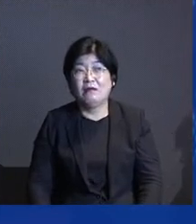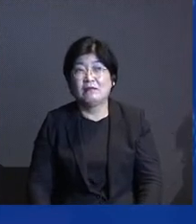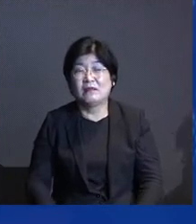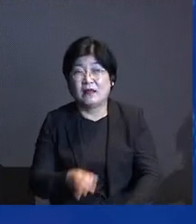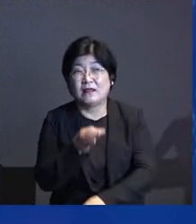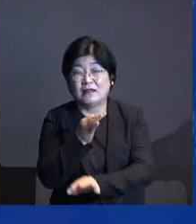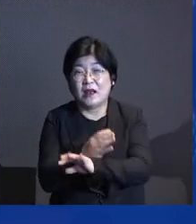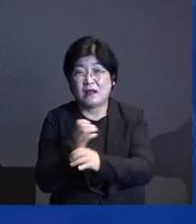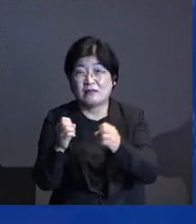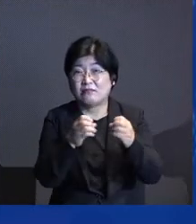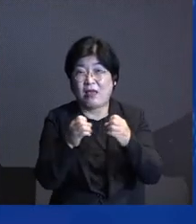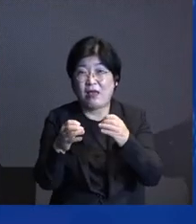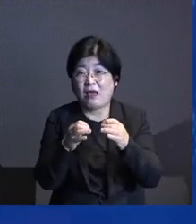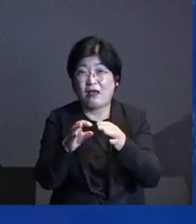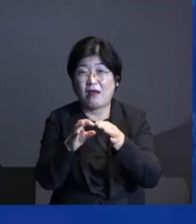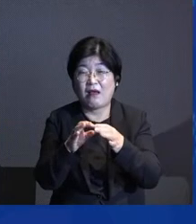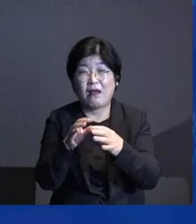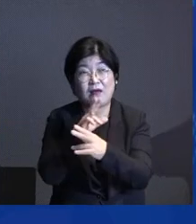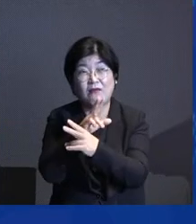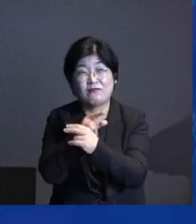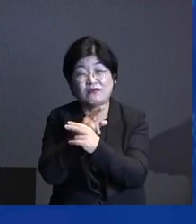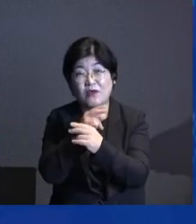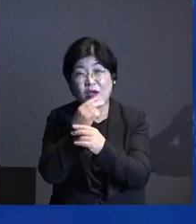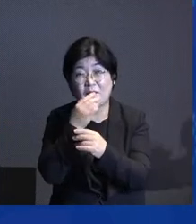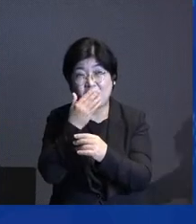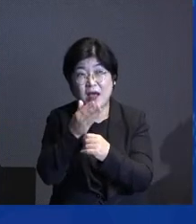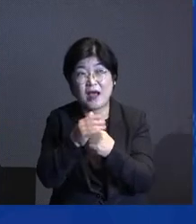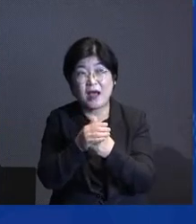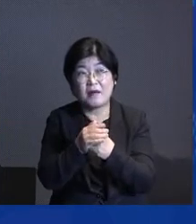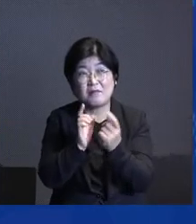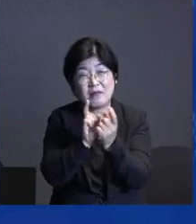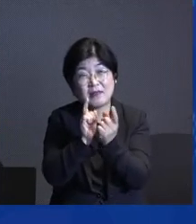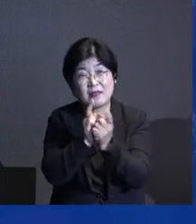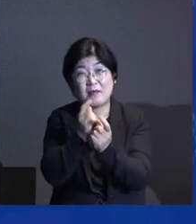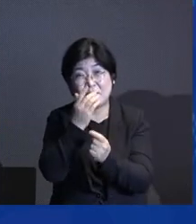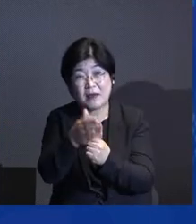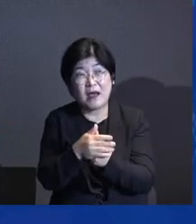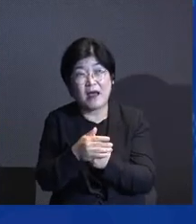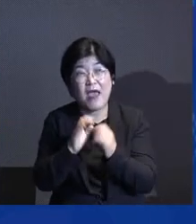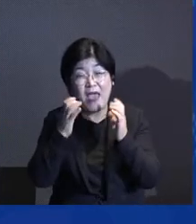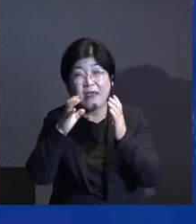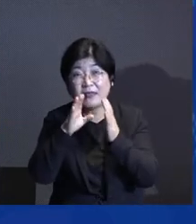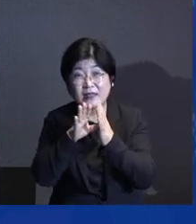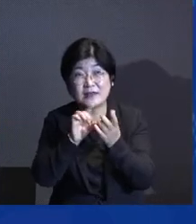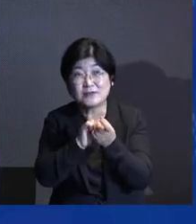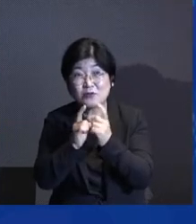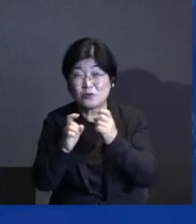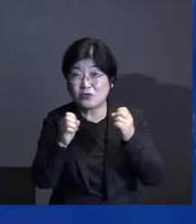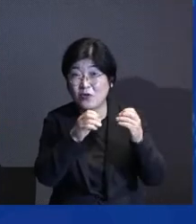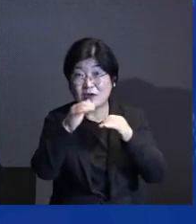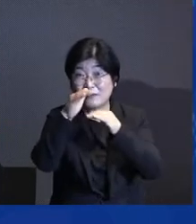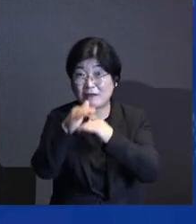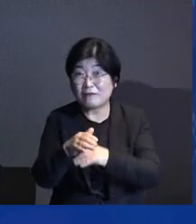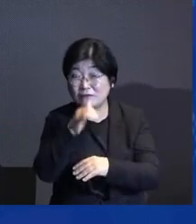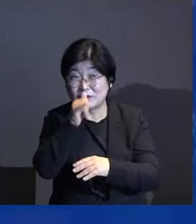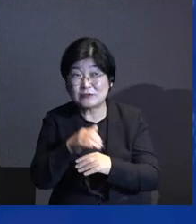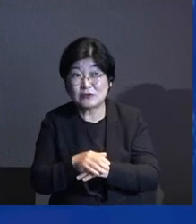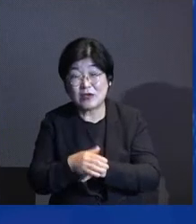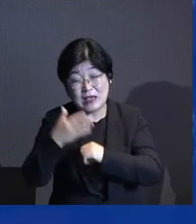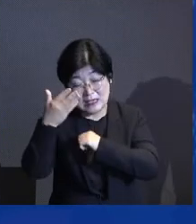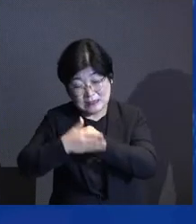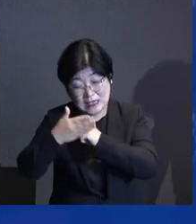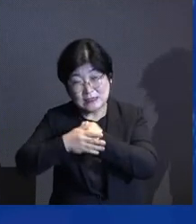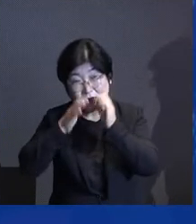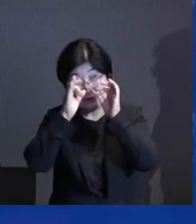with the topic of their childhood. So everyone was also invited to bring a photo, which really